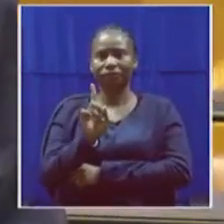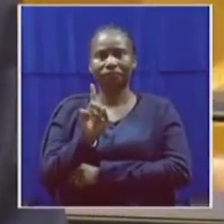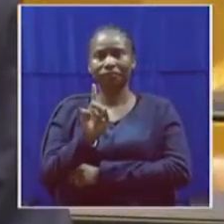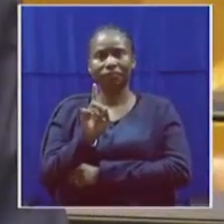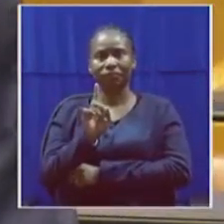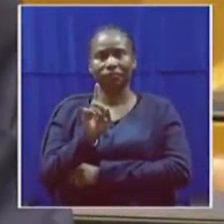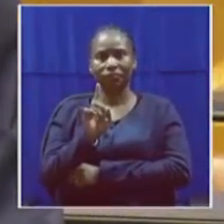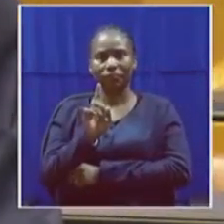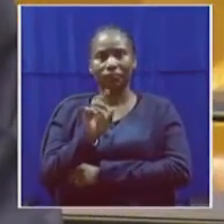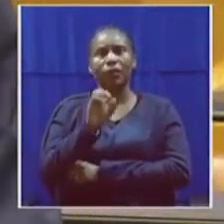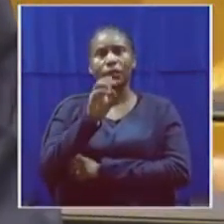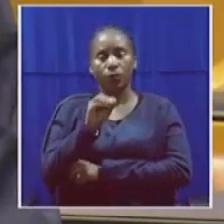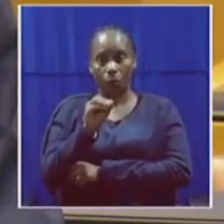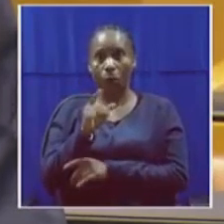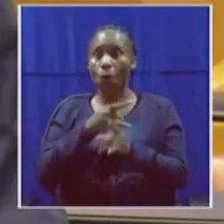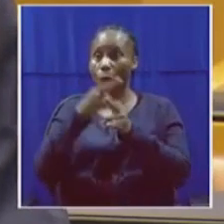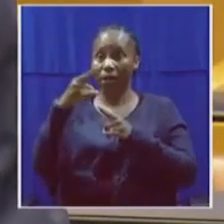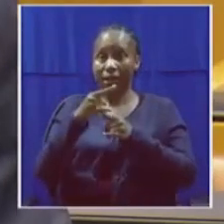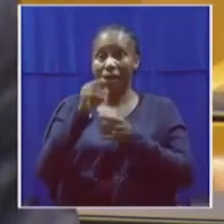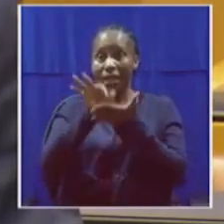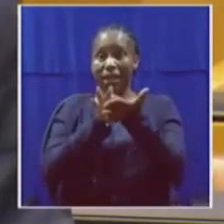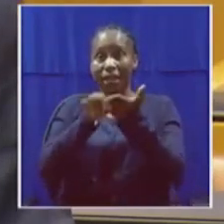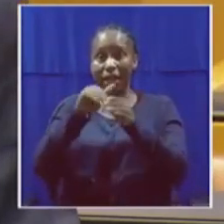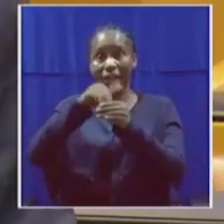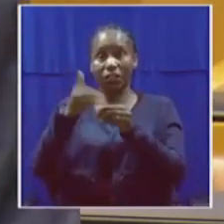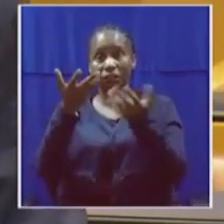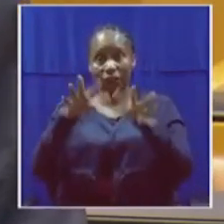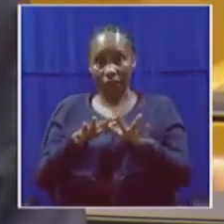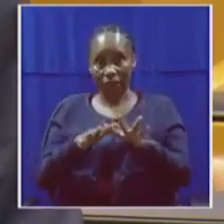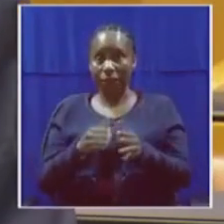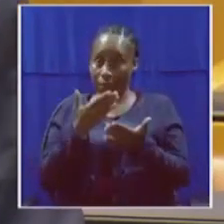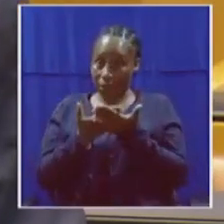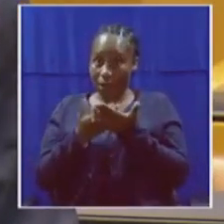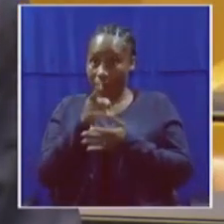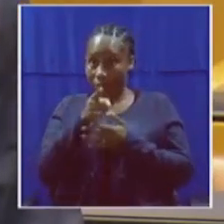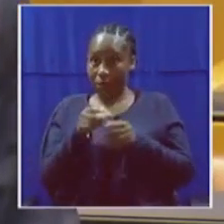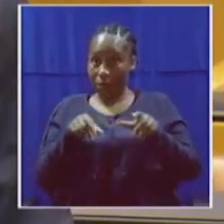So you have to win elections first, maybe manage Johannesburg better.